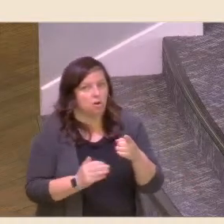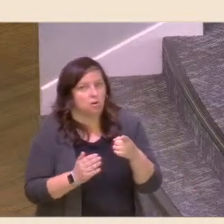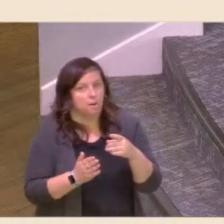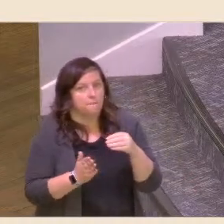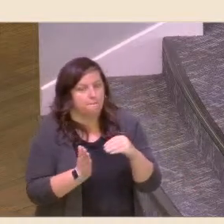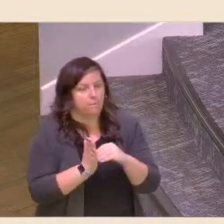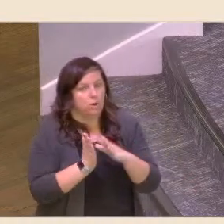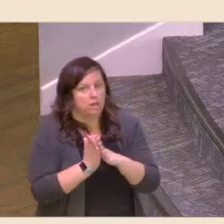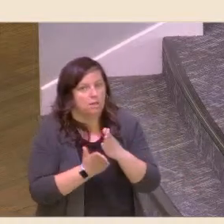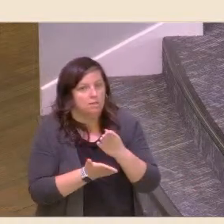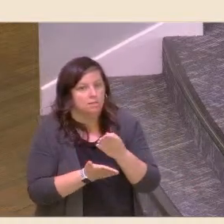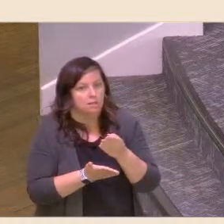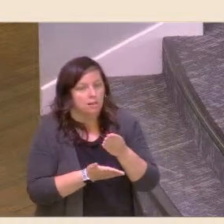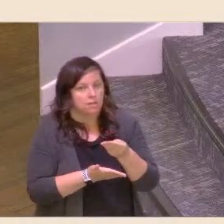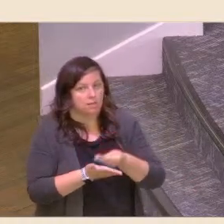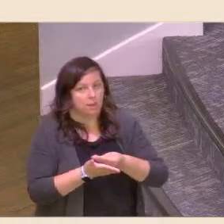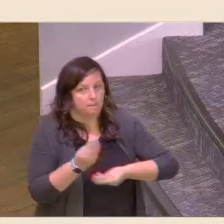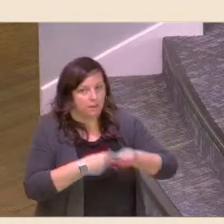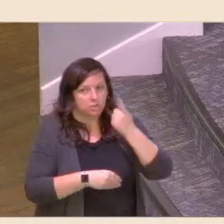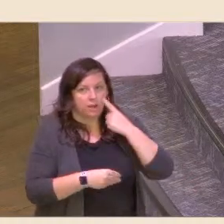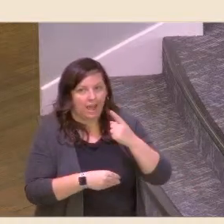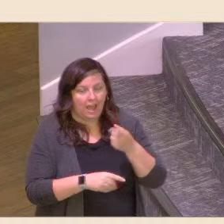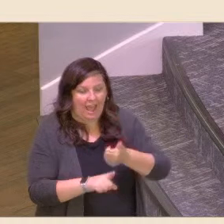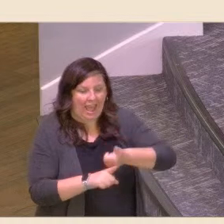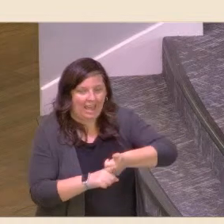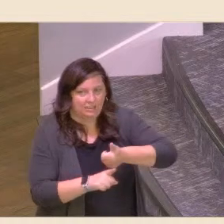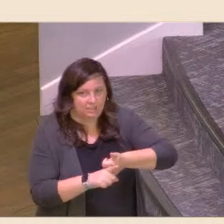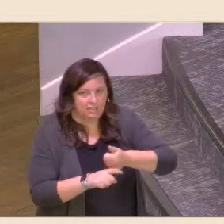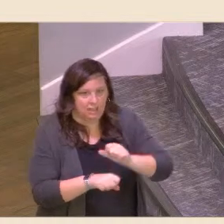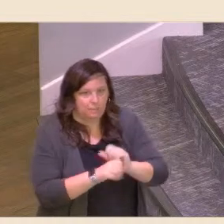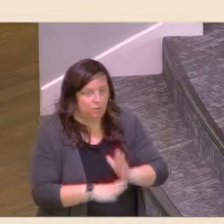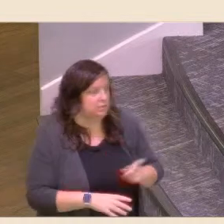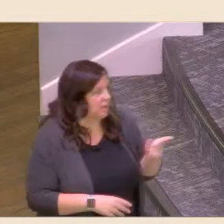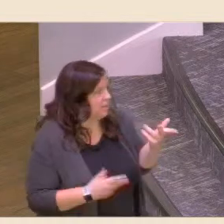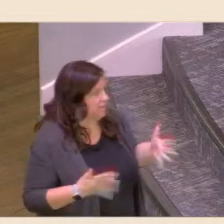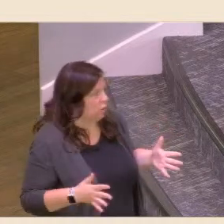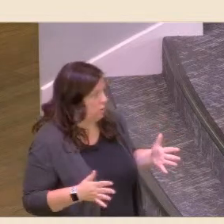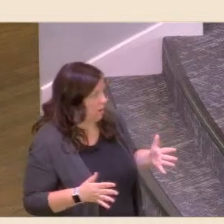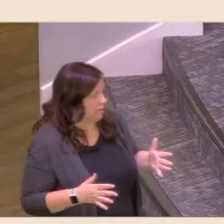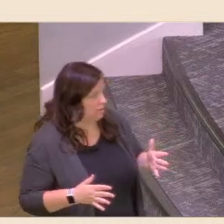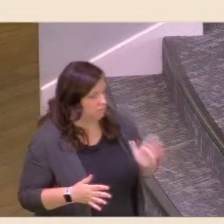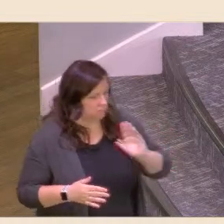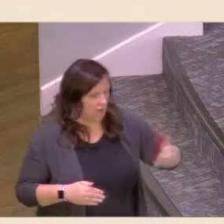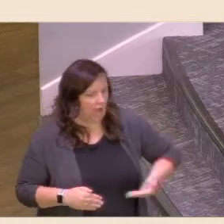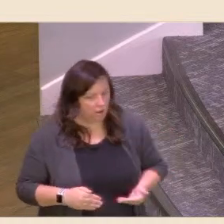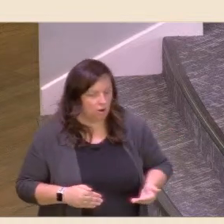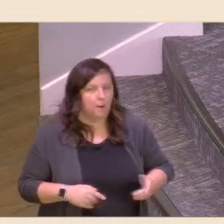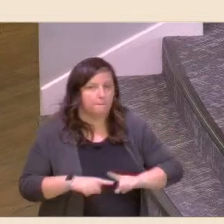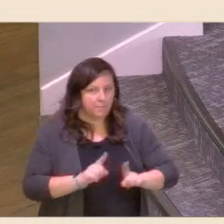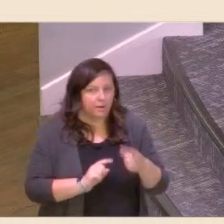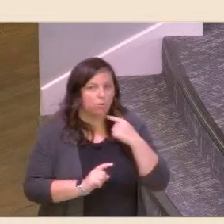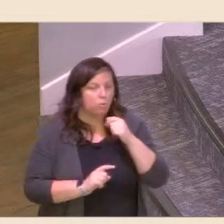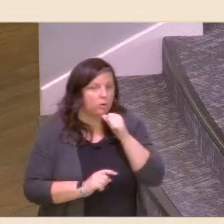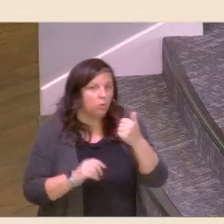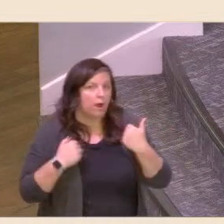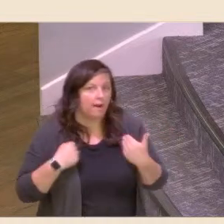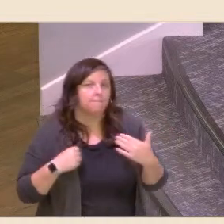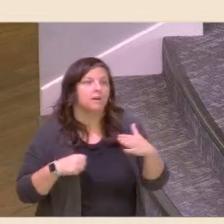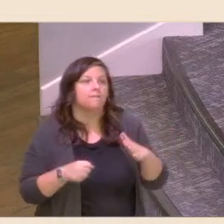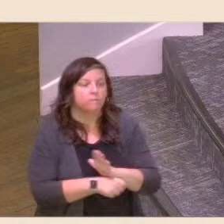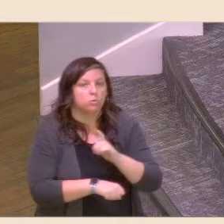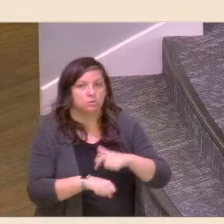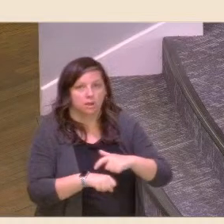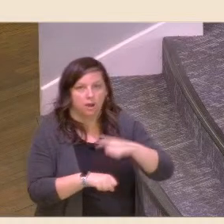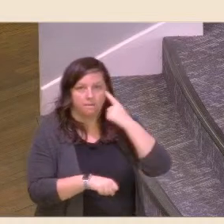County? And yes. so they'll get benefits and everything? Mhm. Okay. They already are. We just don't have them full-time at all of our schools. So